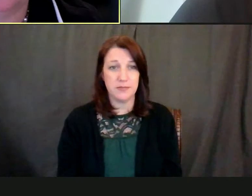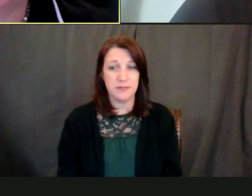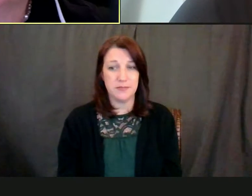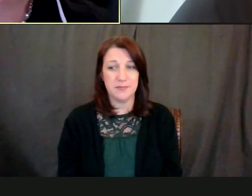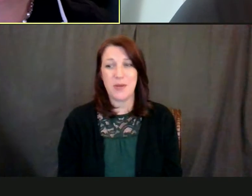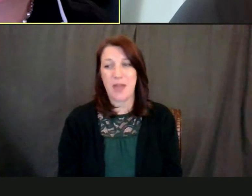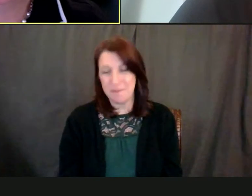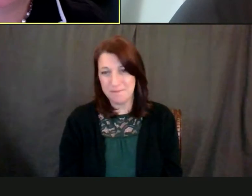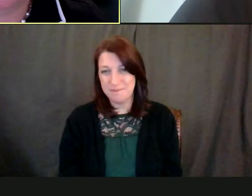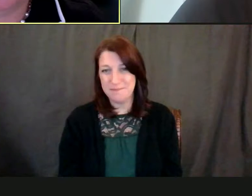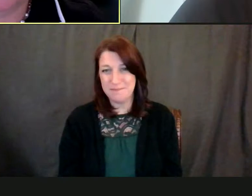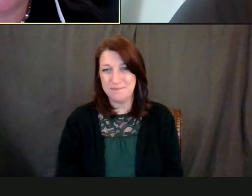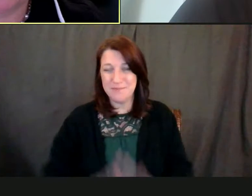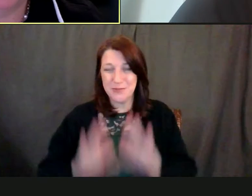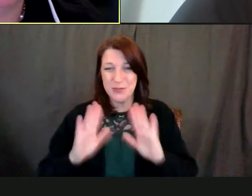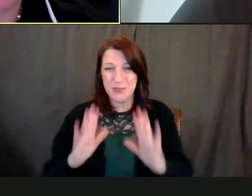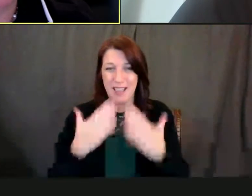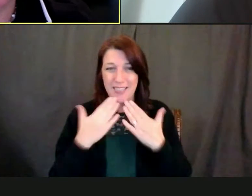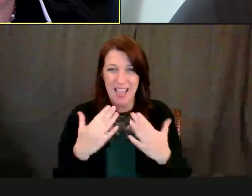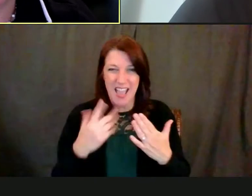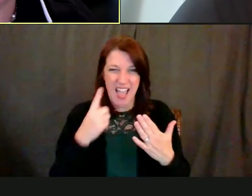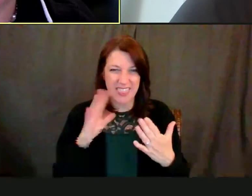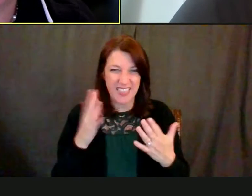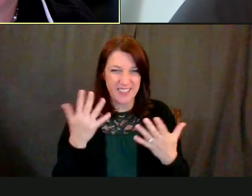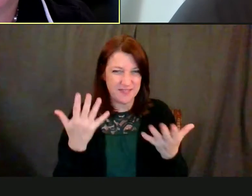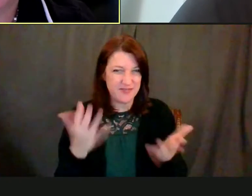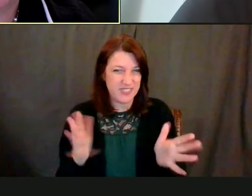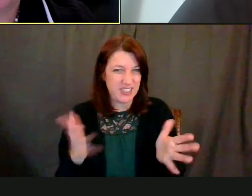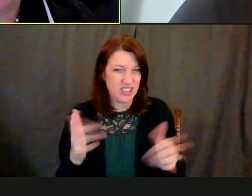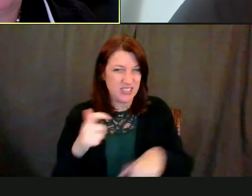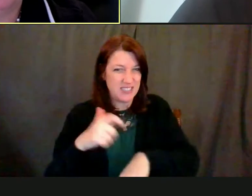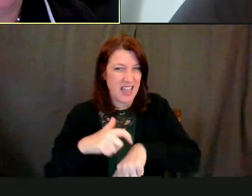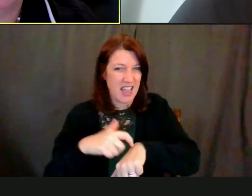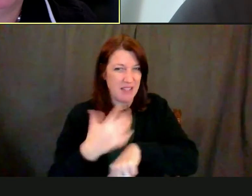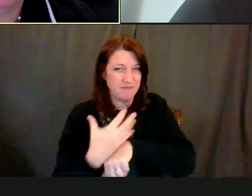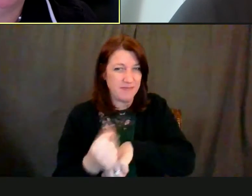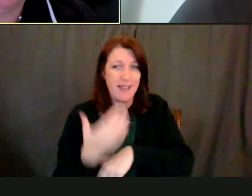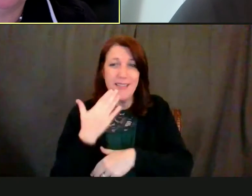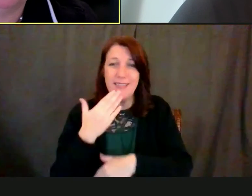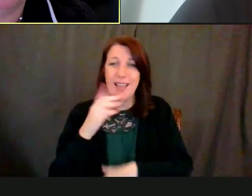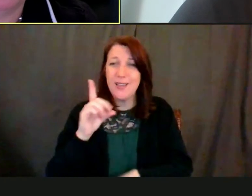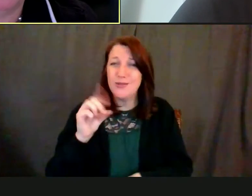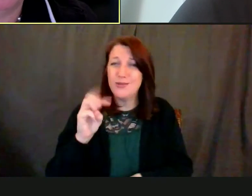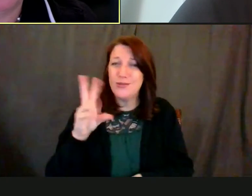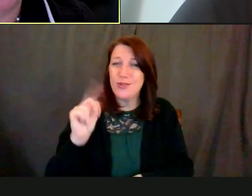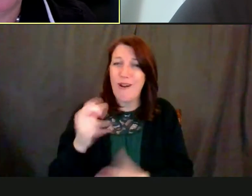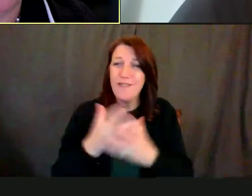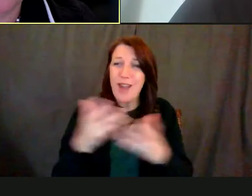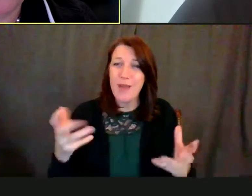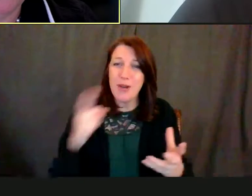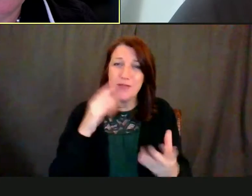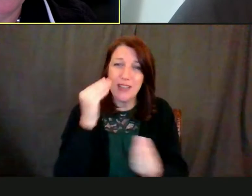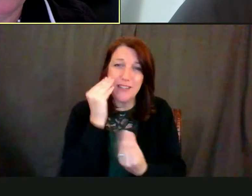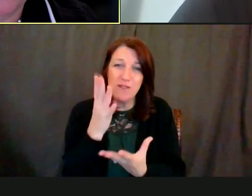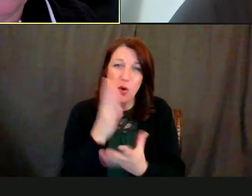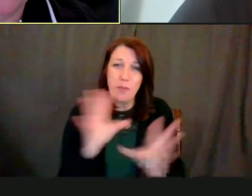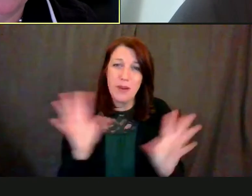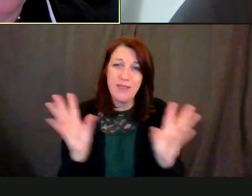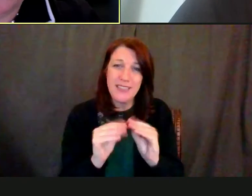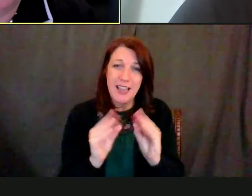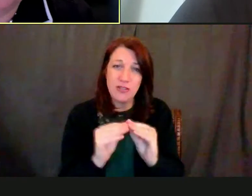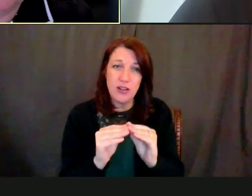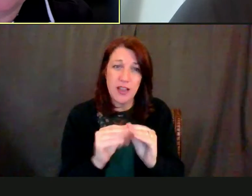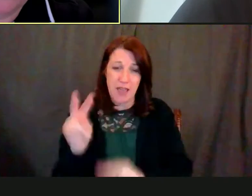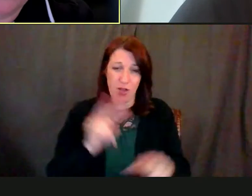Great, thank you. I think that we're going to have to wrap up now. Thank you, Don, very much for this informative session. If you glance